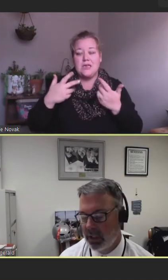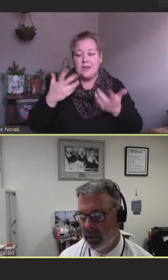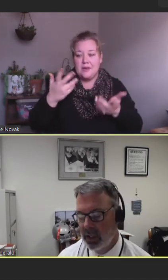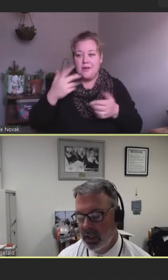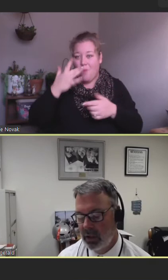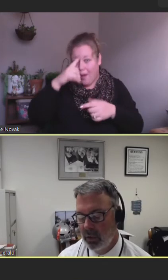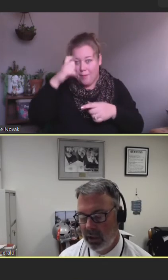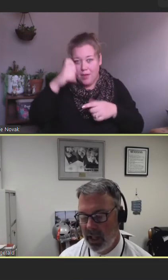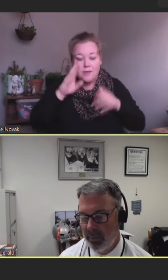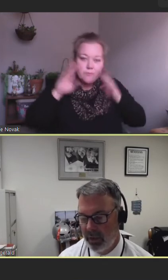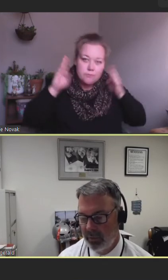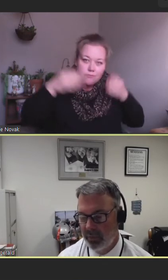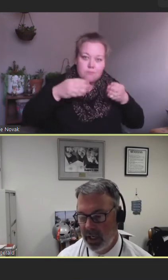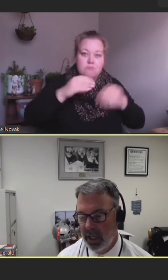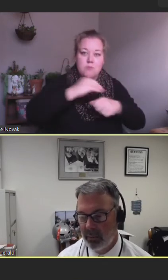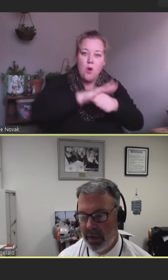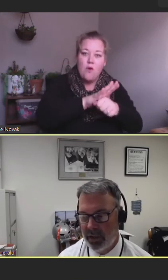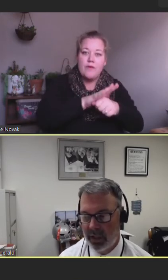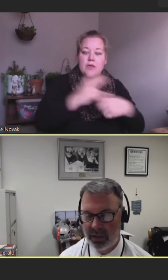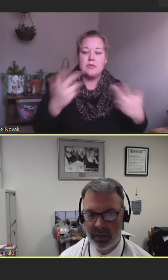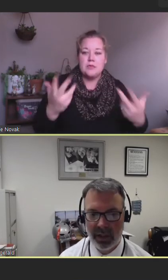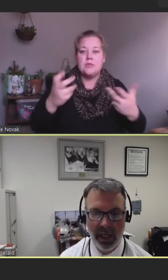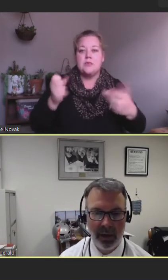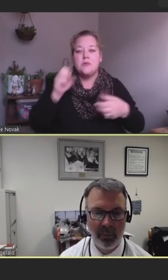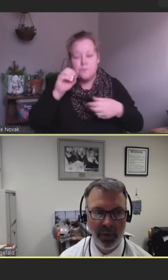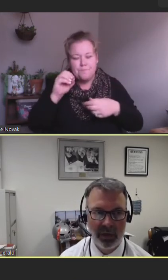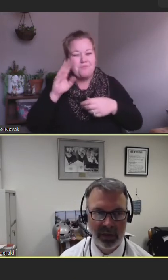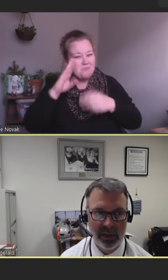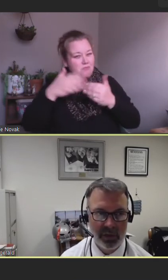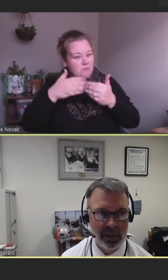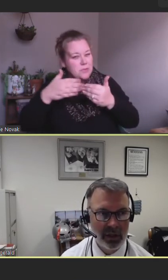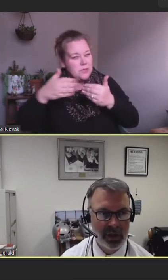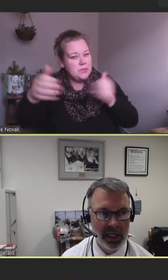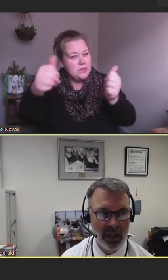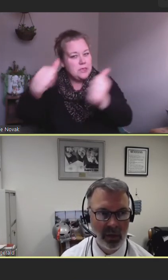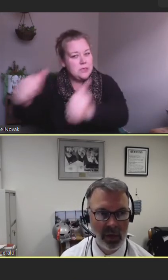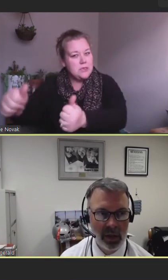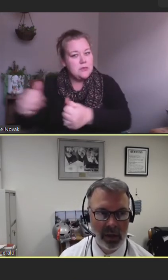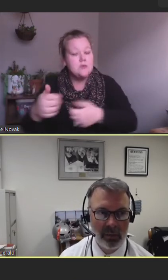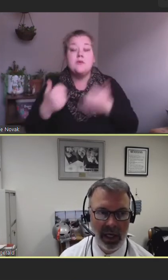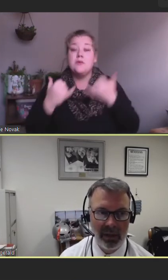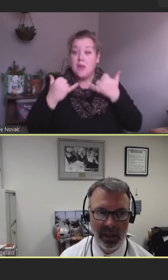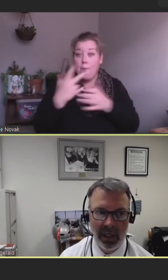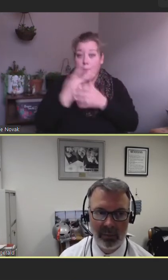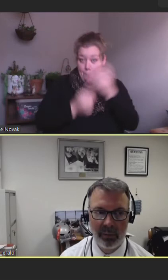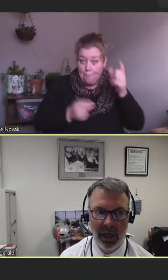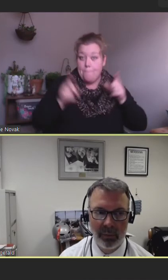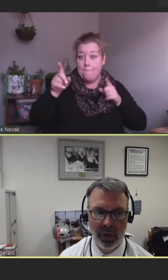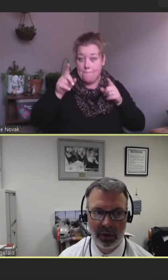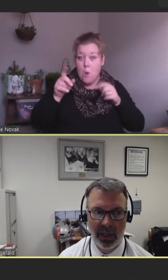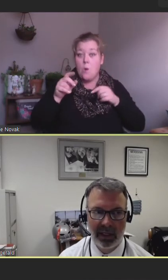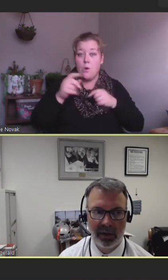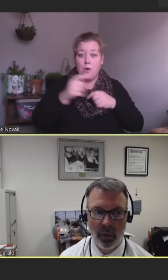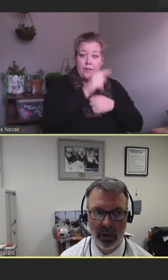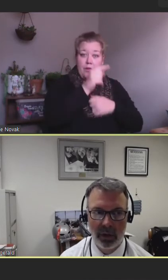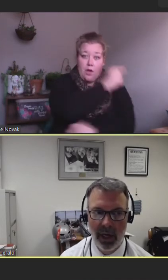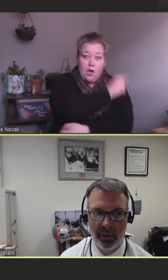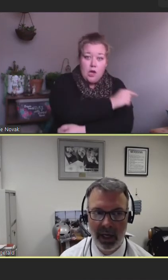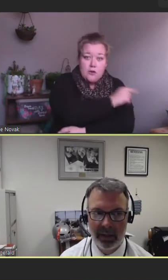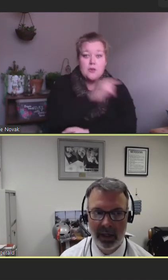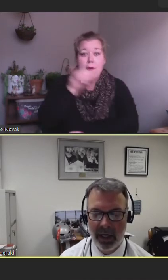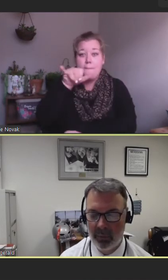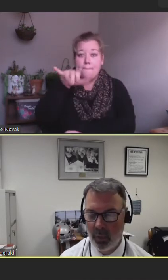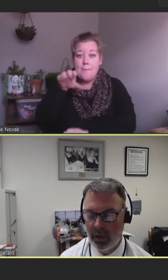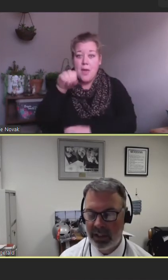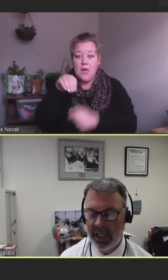you look at the Coulee Collaborative metrics, both health systems are still in the yellow, but I think I'd put a little editorial around